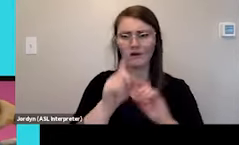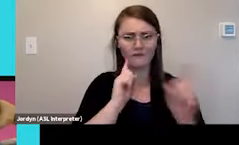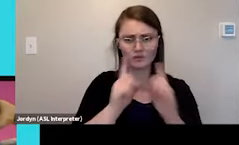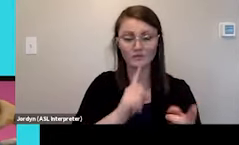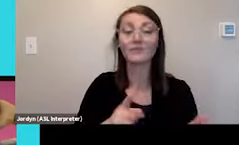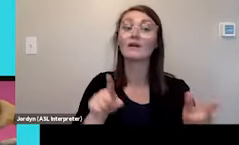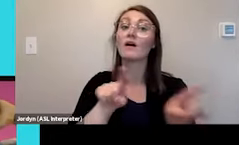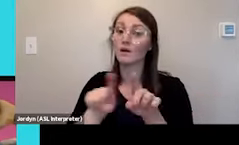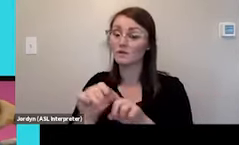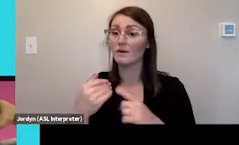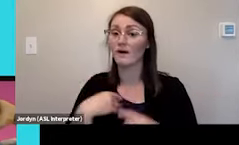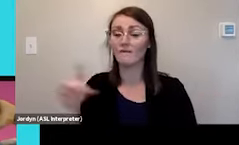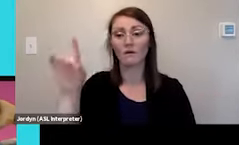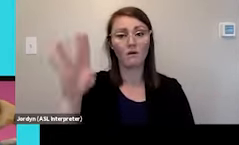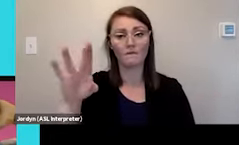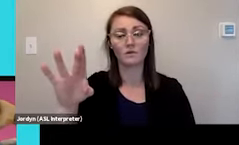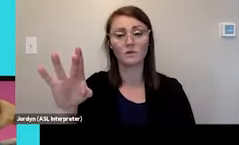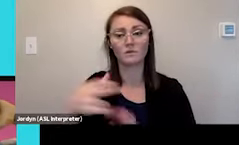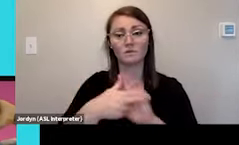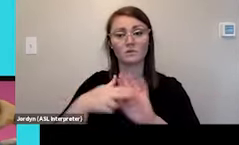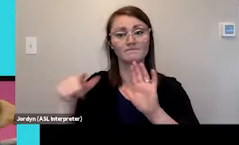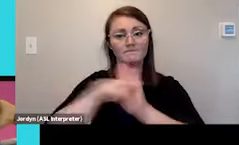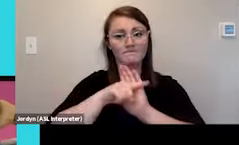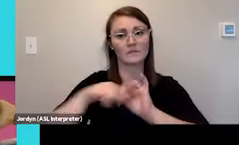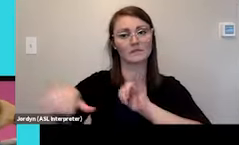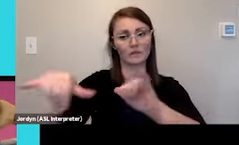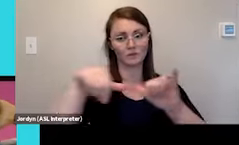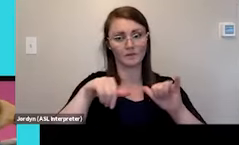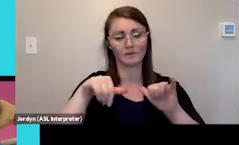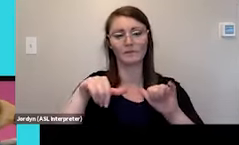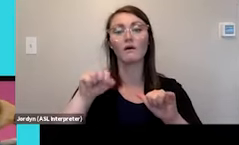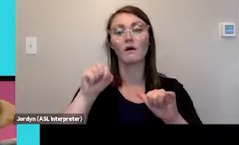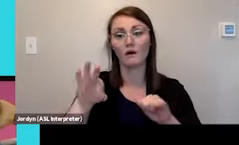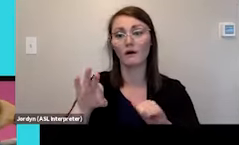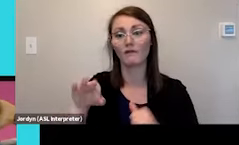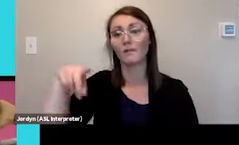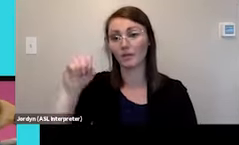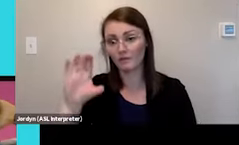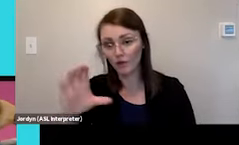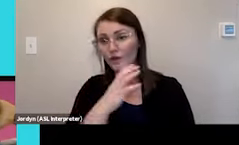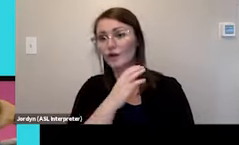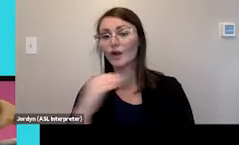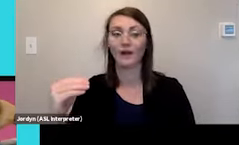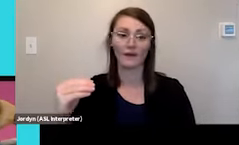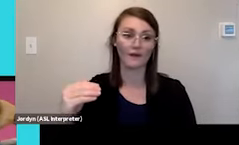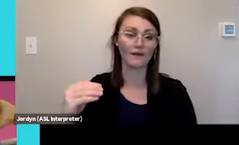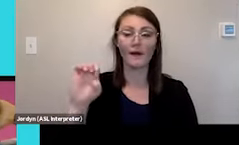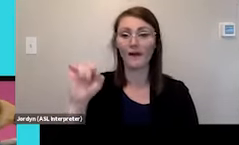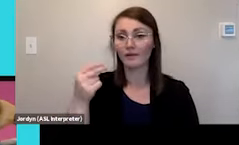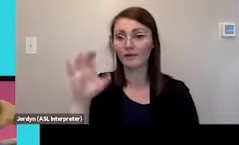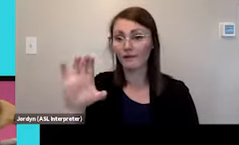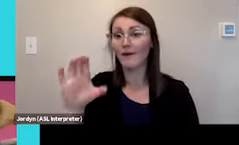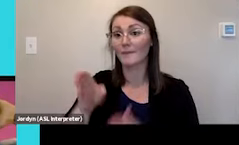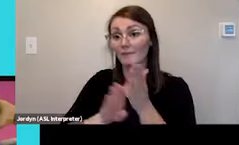and abhorrent stereotypes of people of color and ethnic minorities in the American media